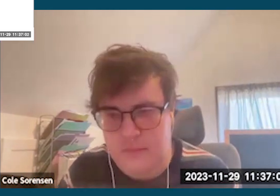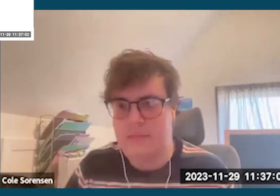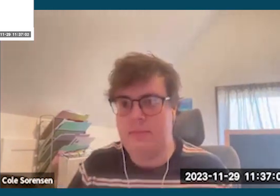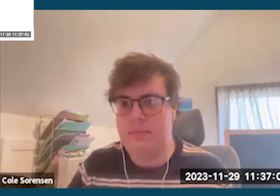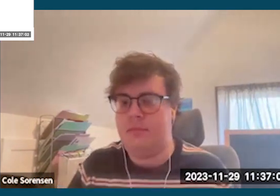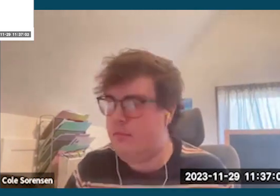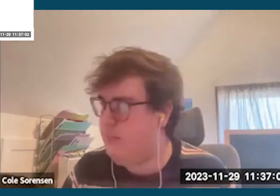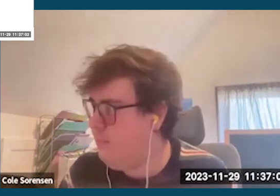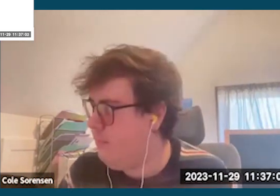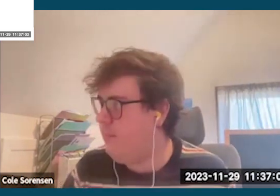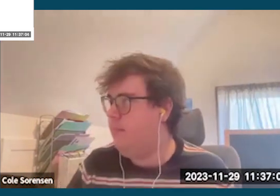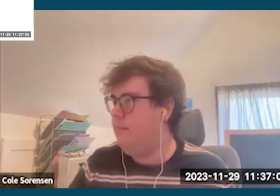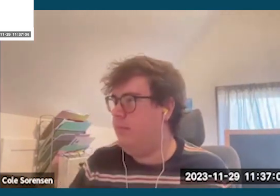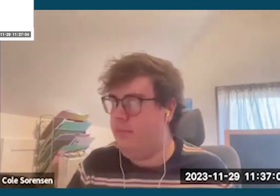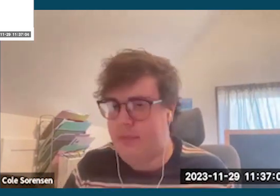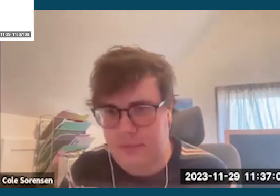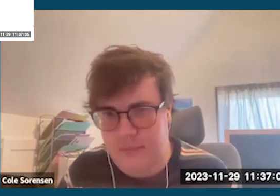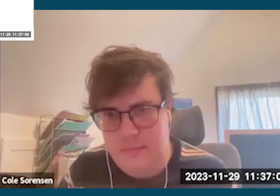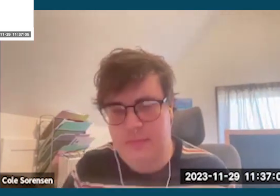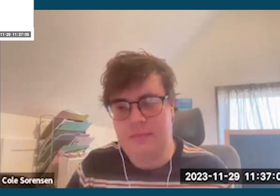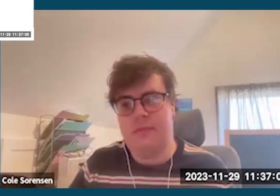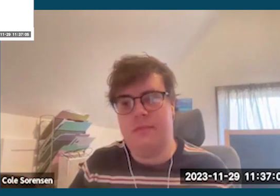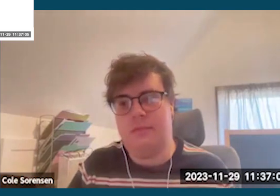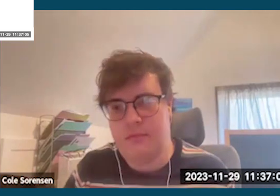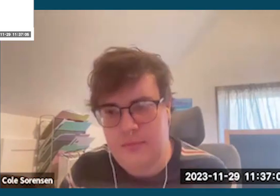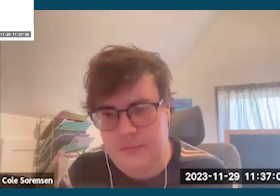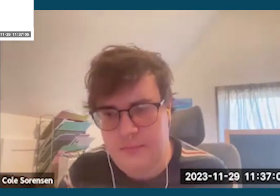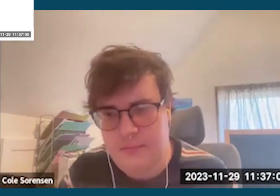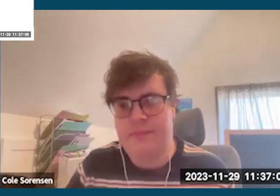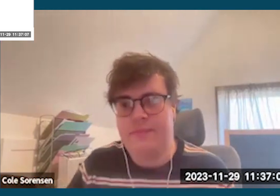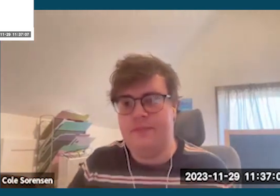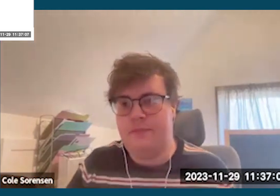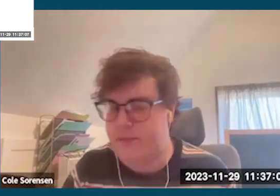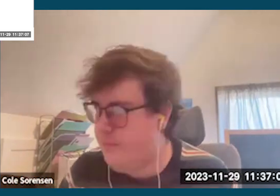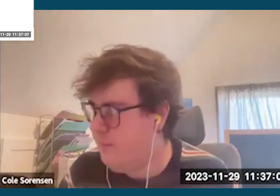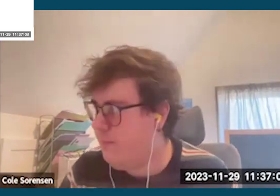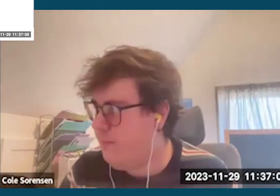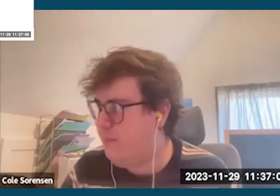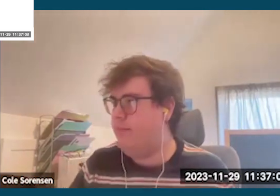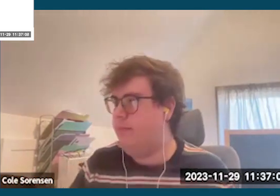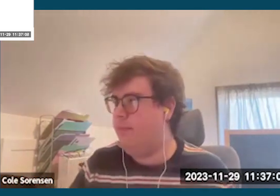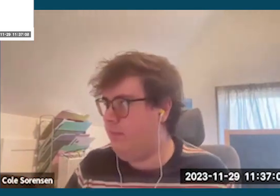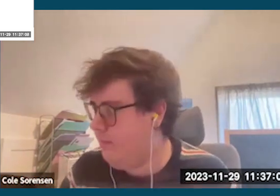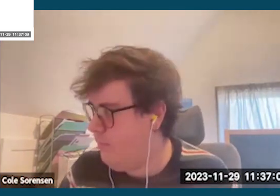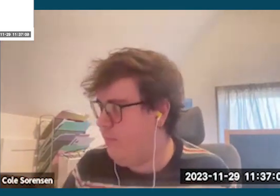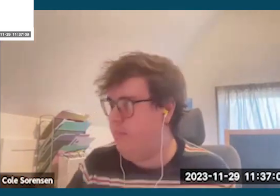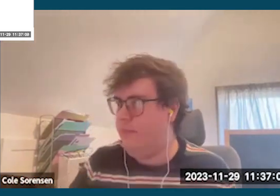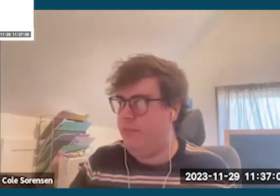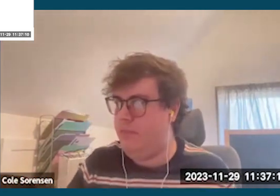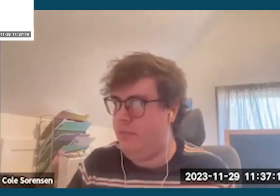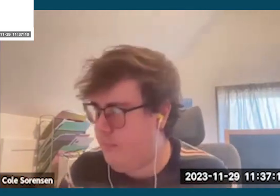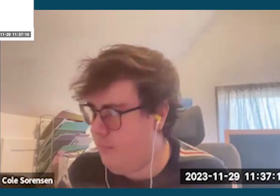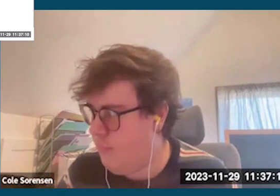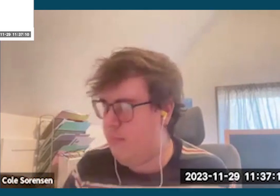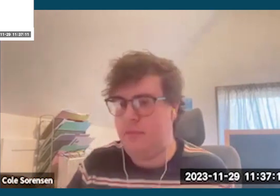they typically end up constantly interrupting me when I don't answer immediately. It's frustrating enough that I do not